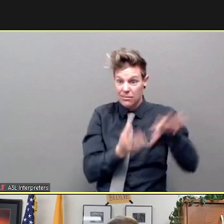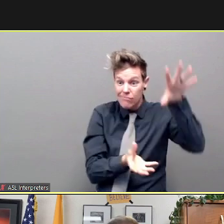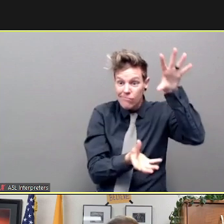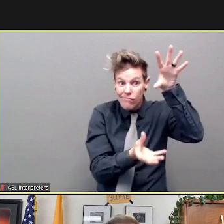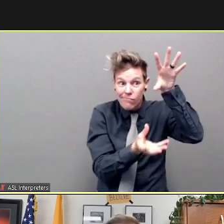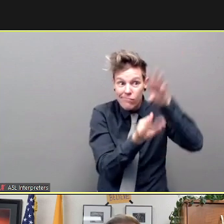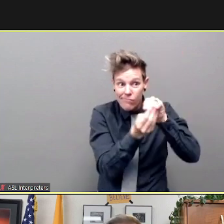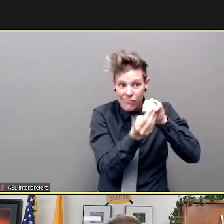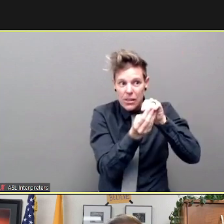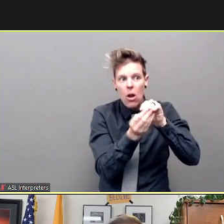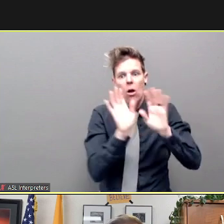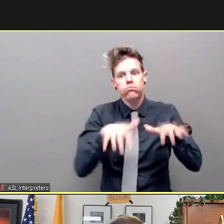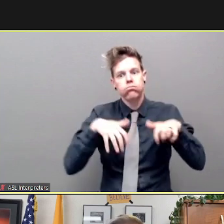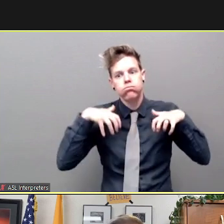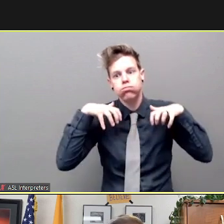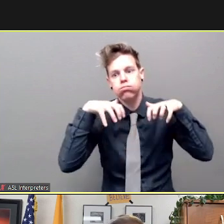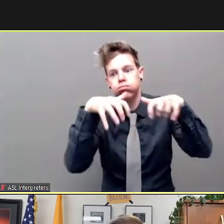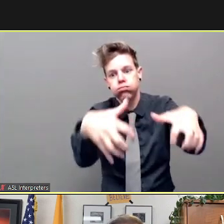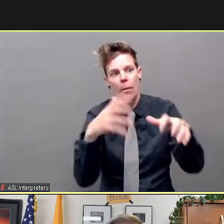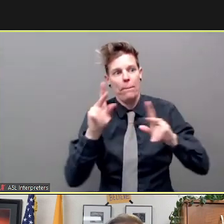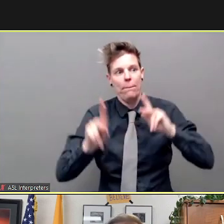now. Next slide, please.